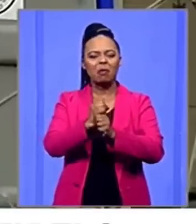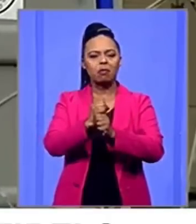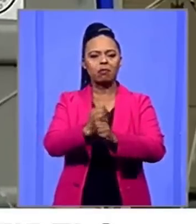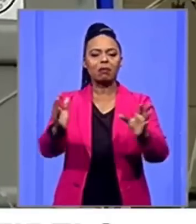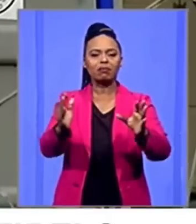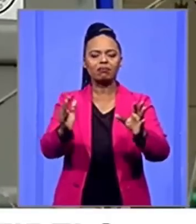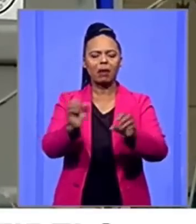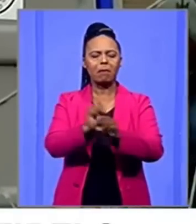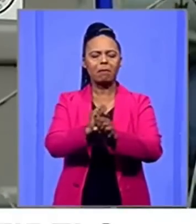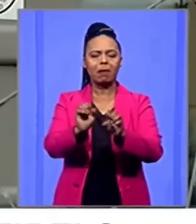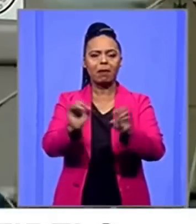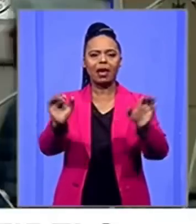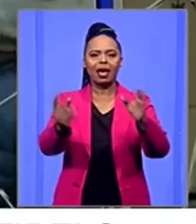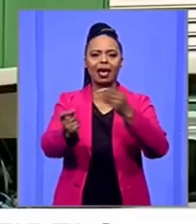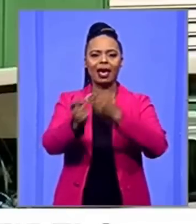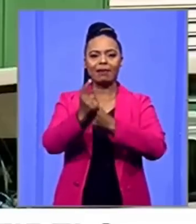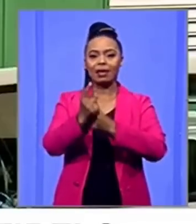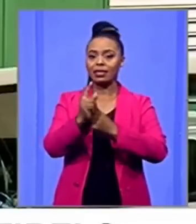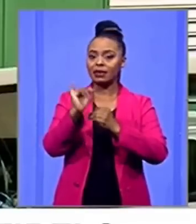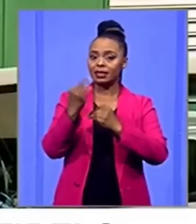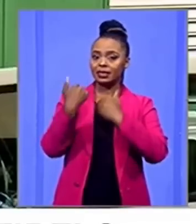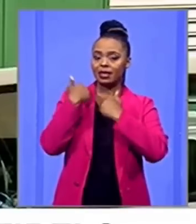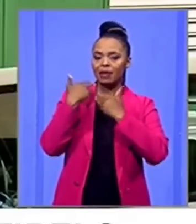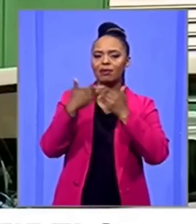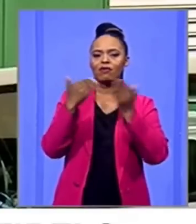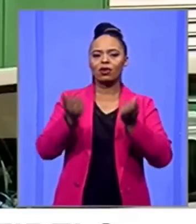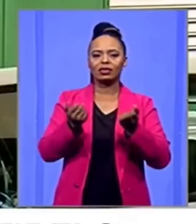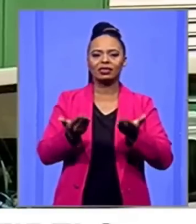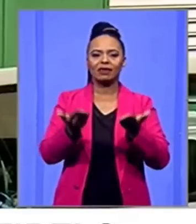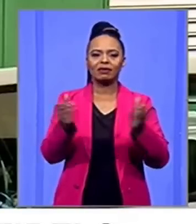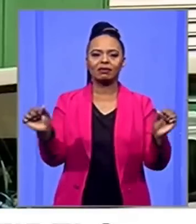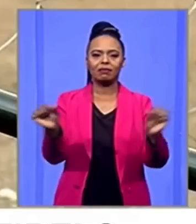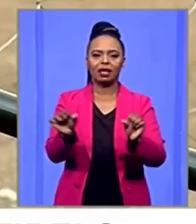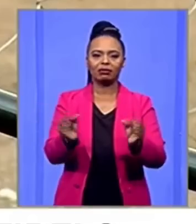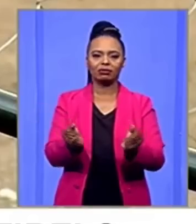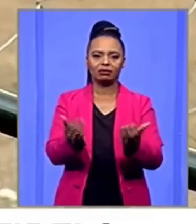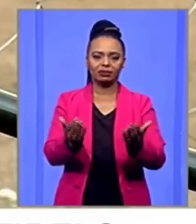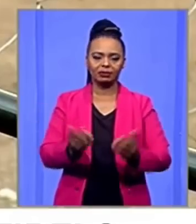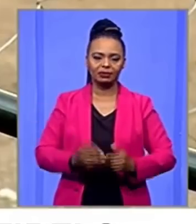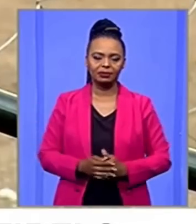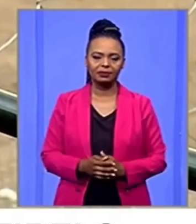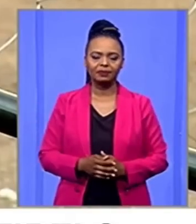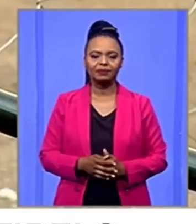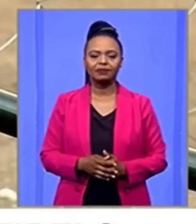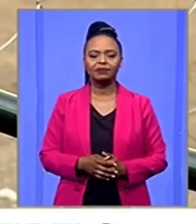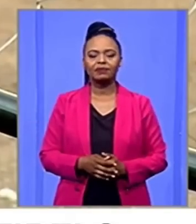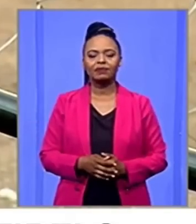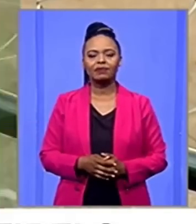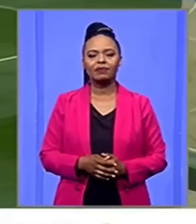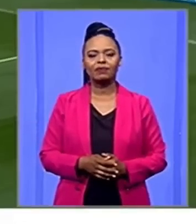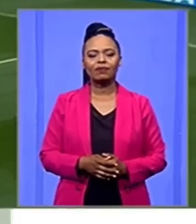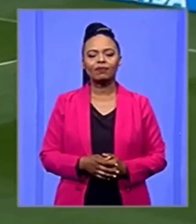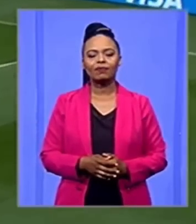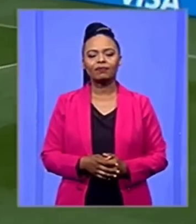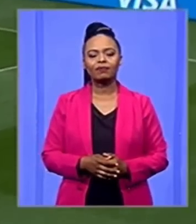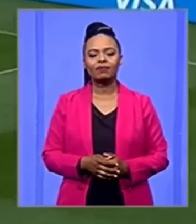ya go feta di bolokegile pele ga ge kabo ya ditirelo e ka bušwa.